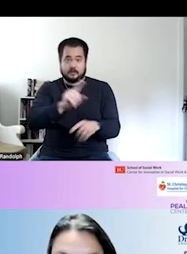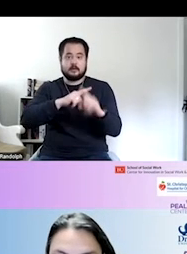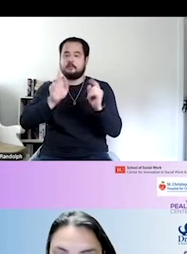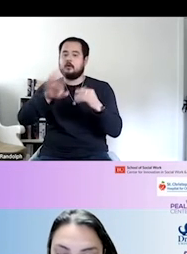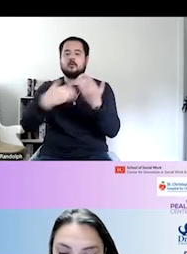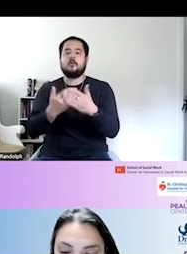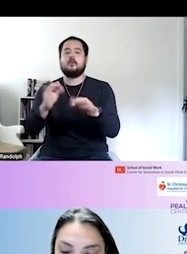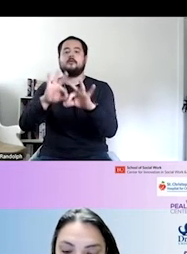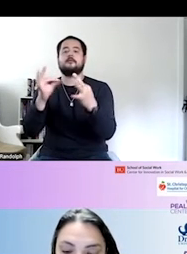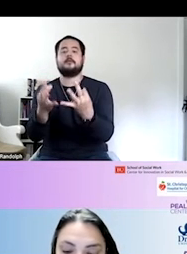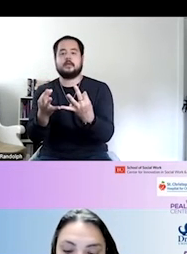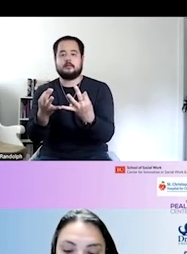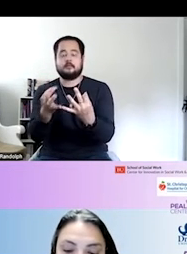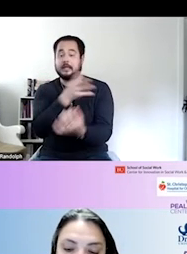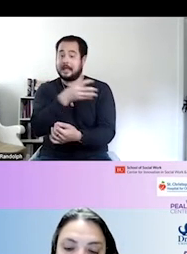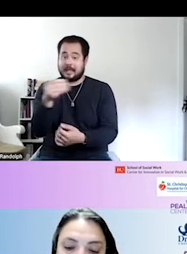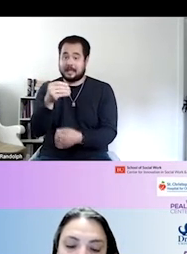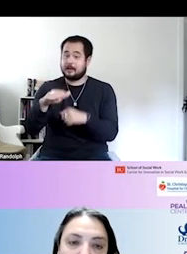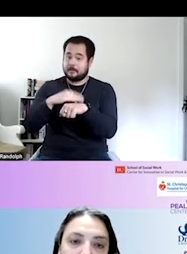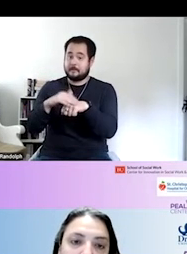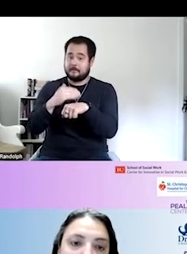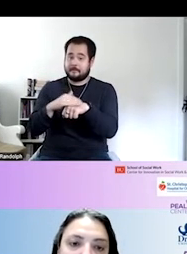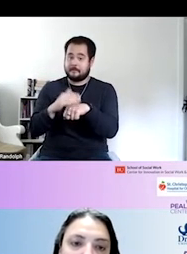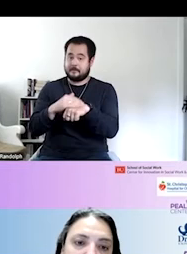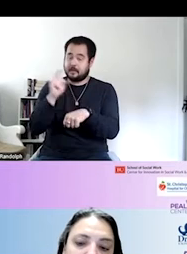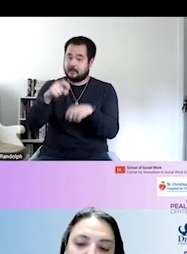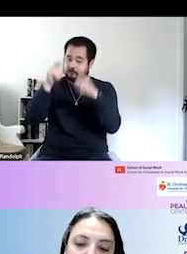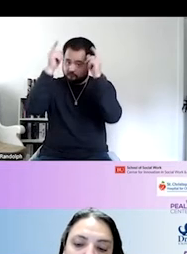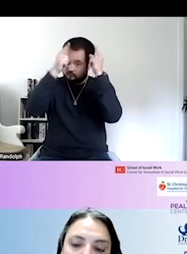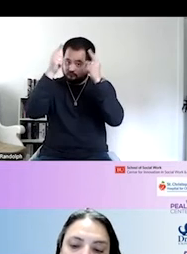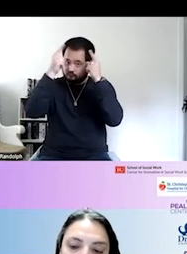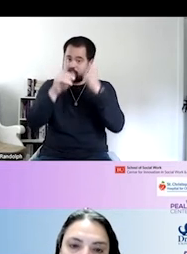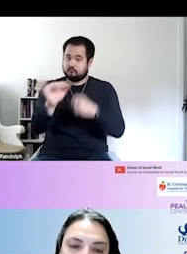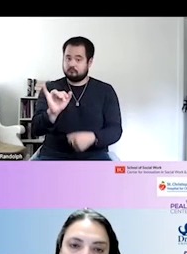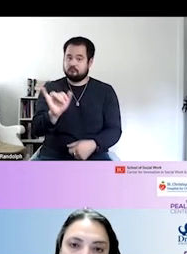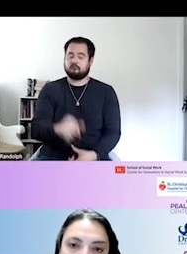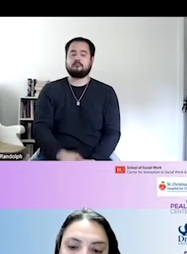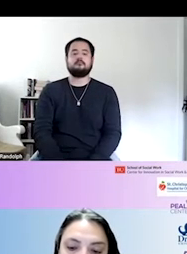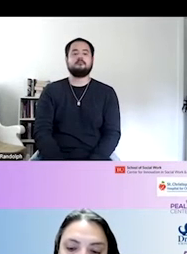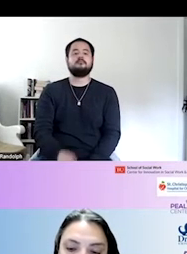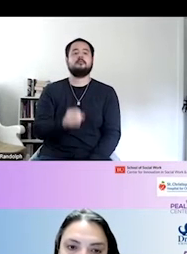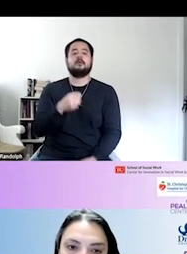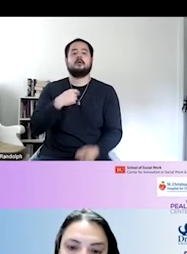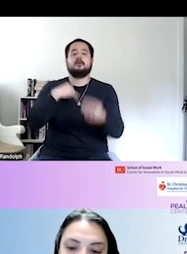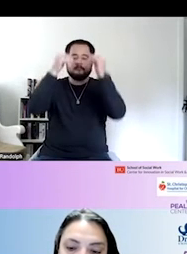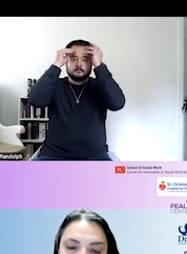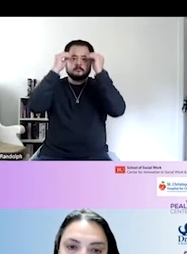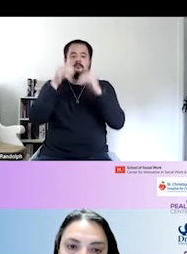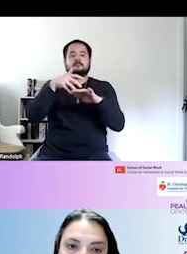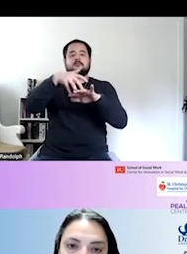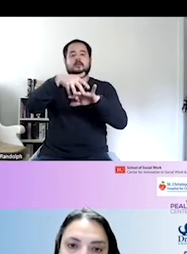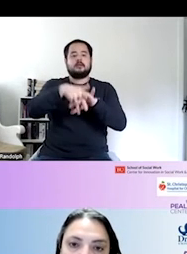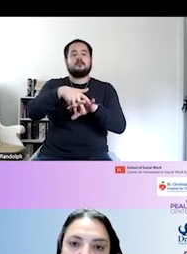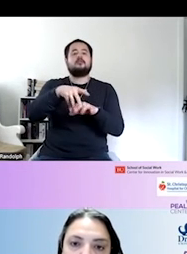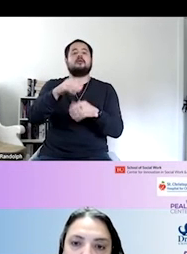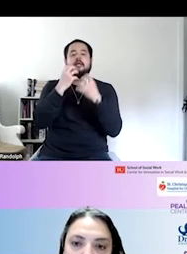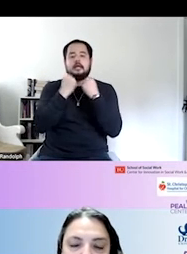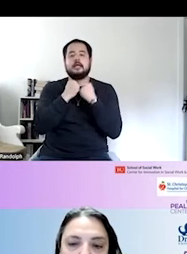pets. So I always think about integrated care planning and the key elements of that. And I think